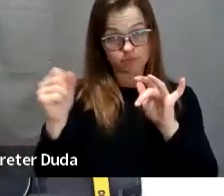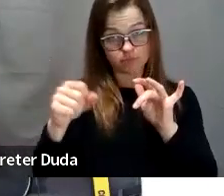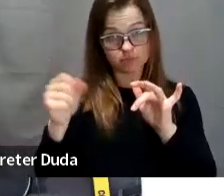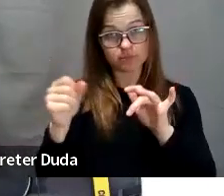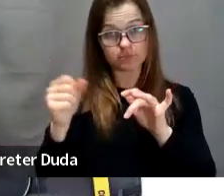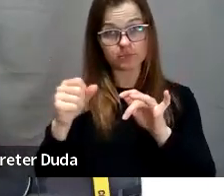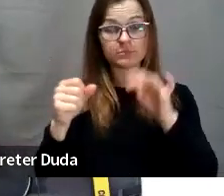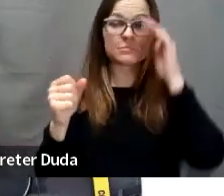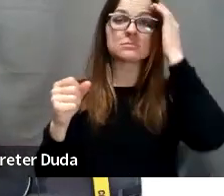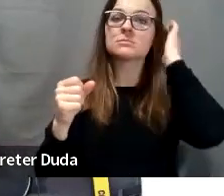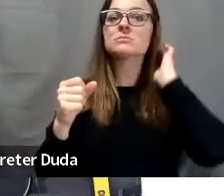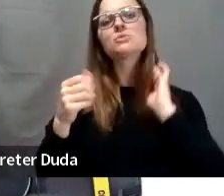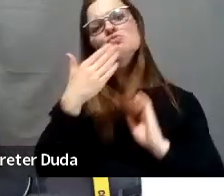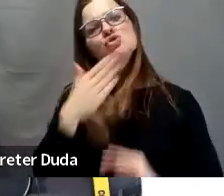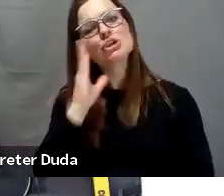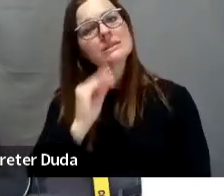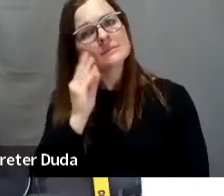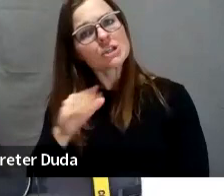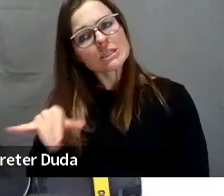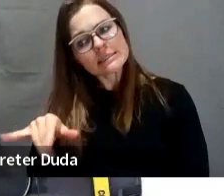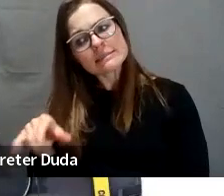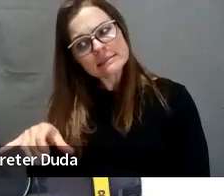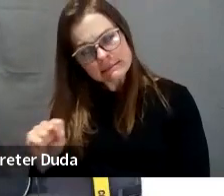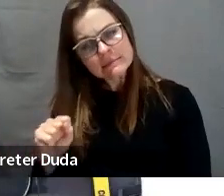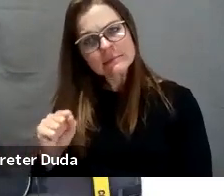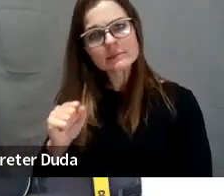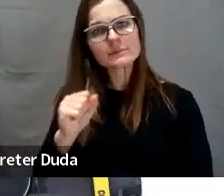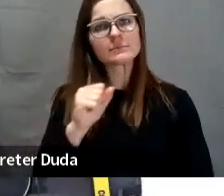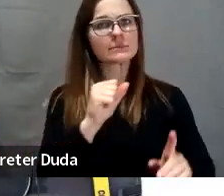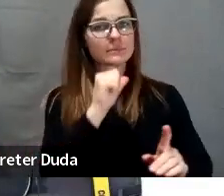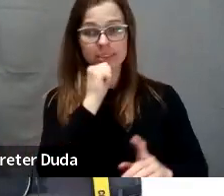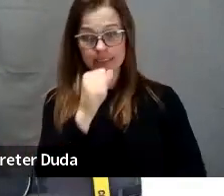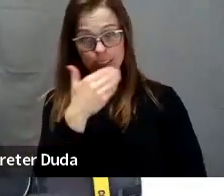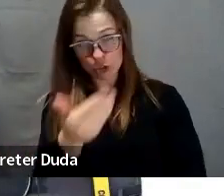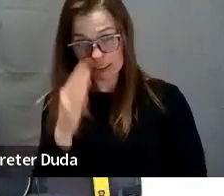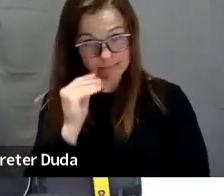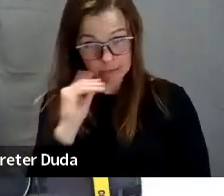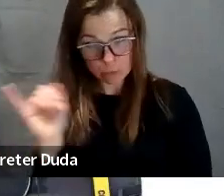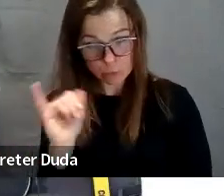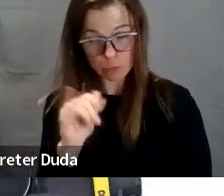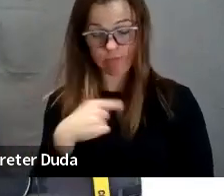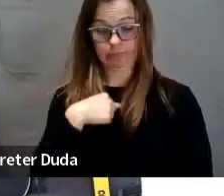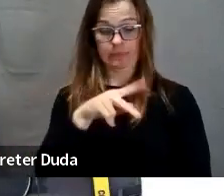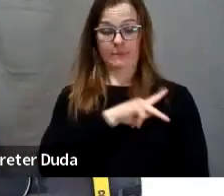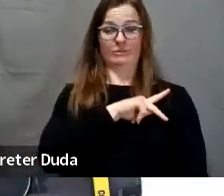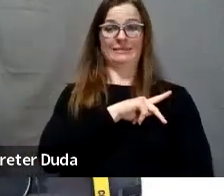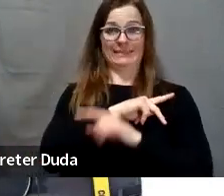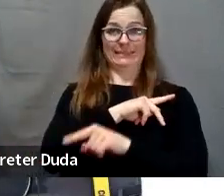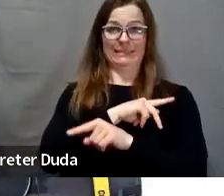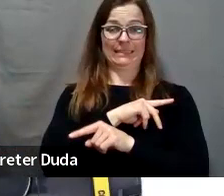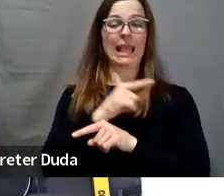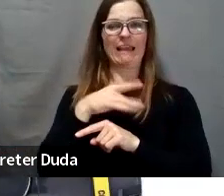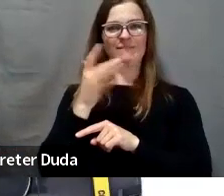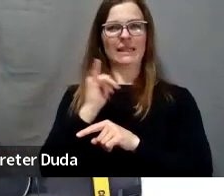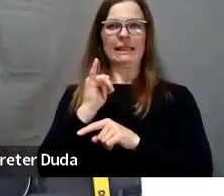We've had some good experiences with those, and I've had some not so good experiences just personally, because I think it gets